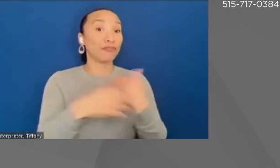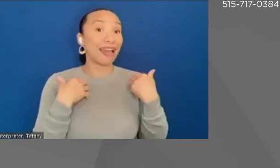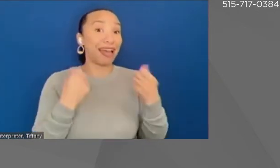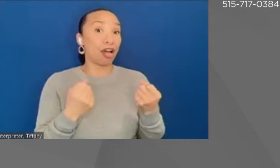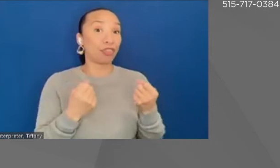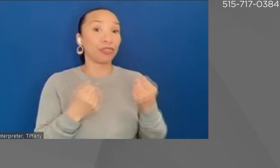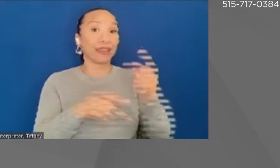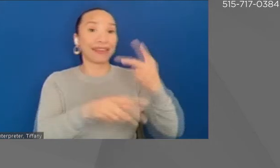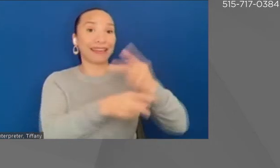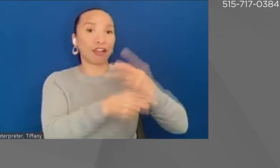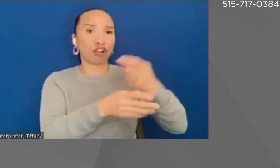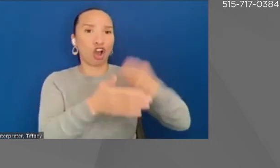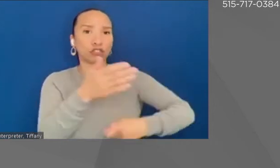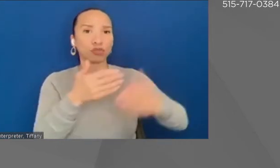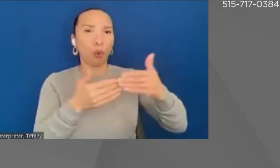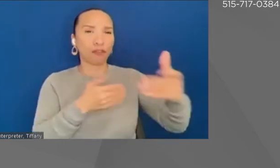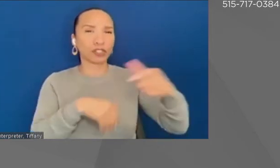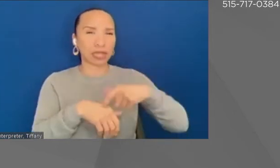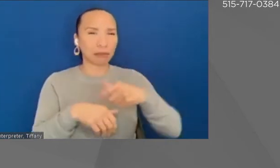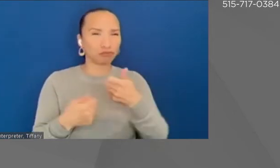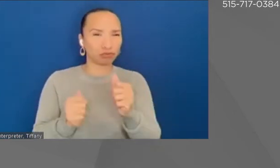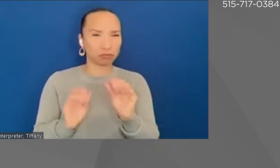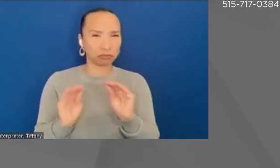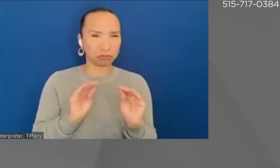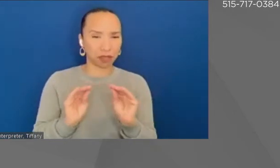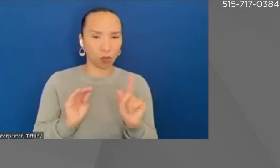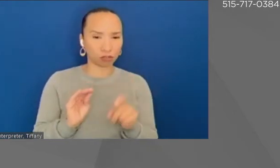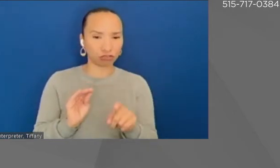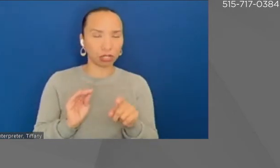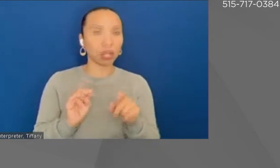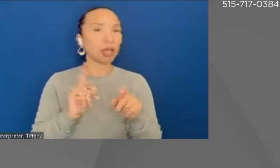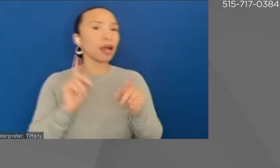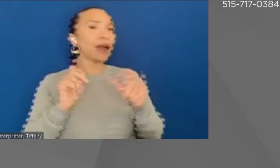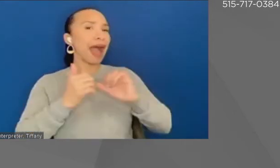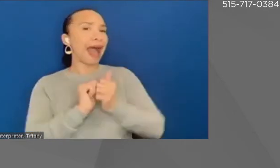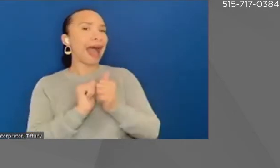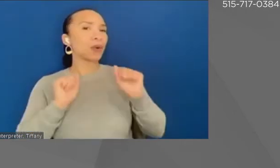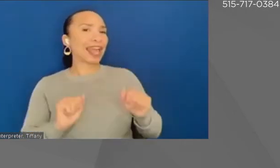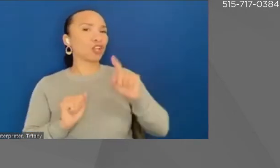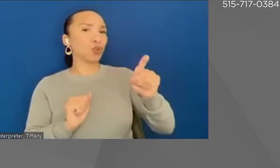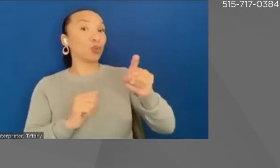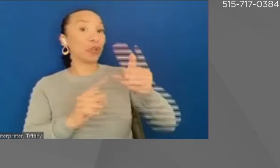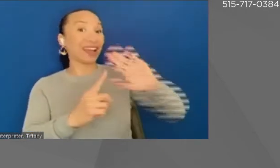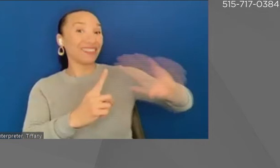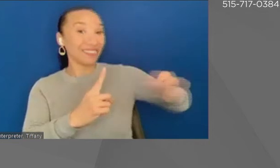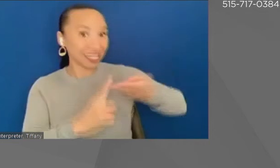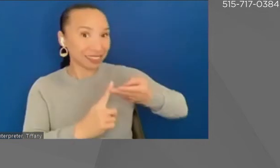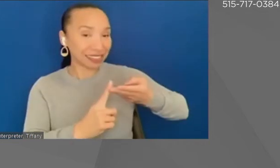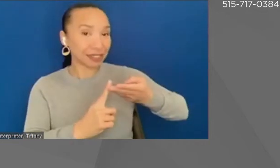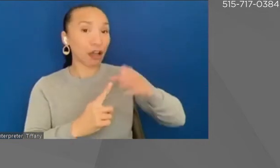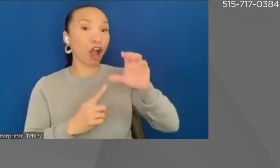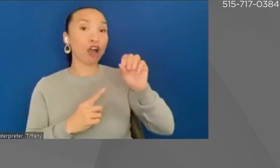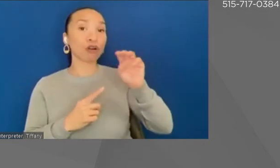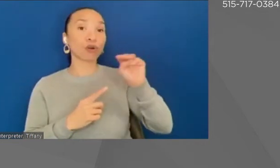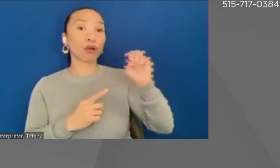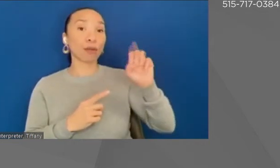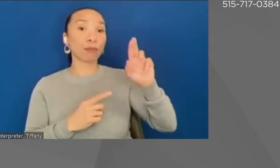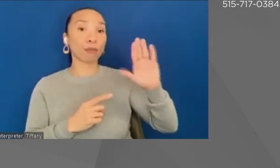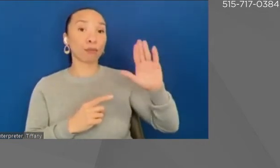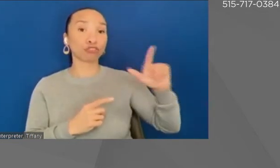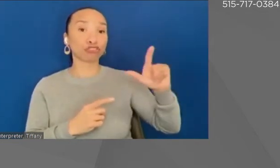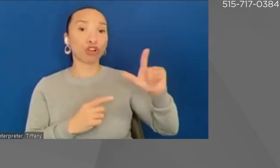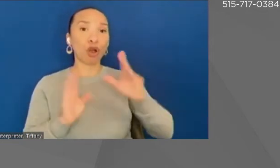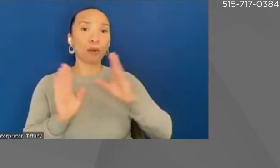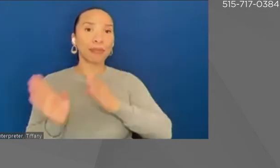So I guess, again, the question is, how can you convince, and maybe Ms. Auvinen, we'll start with you, how can you convince commercial plans to be a